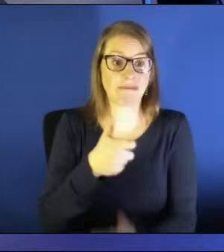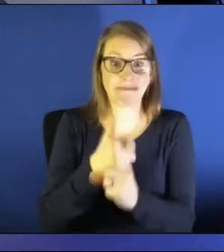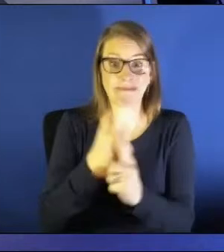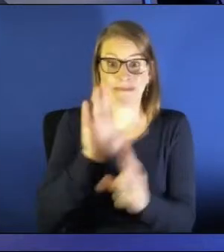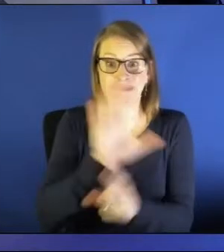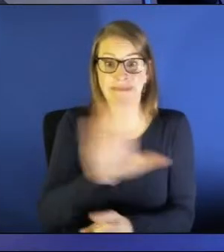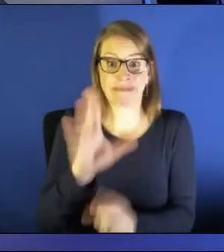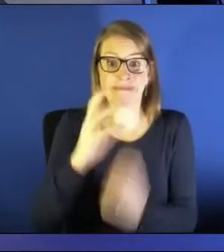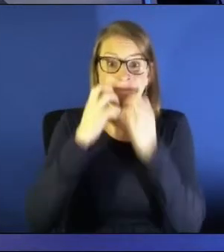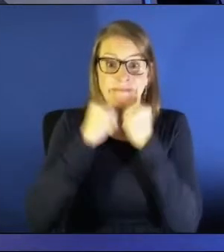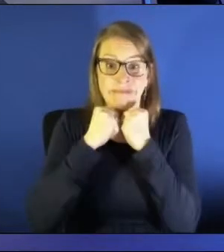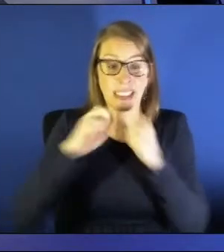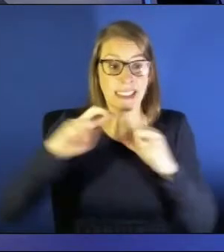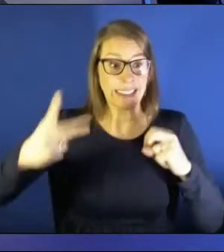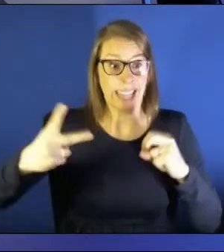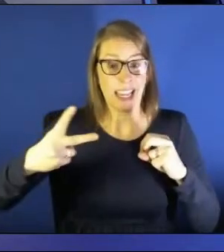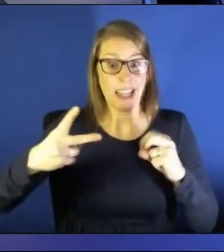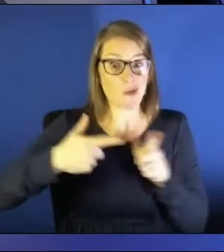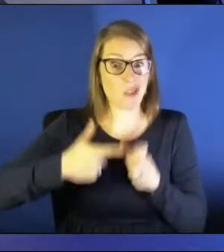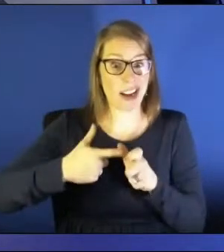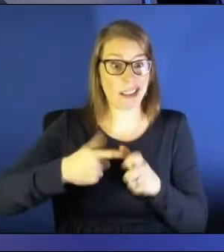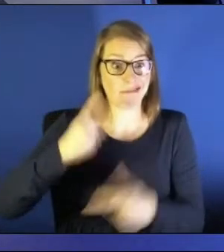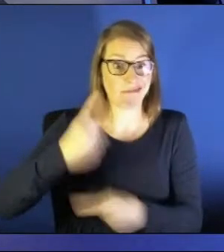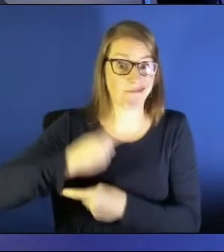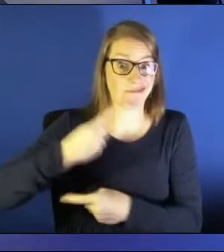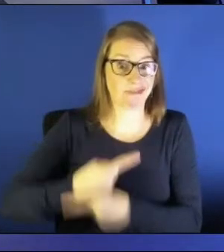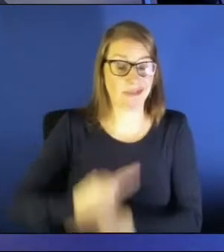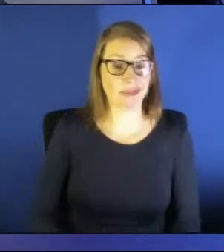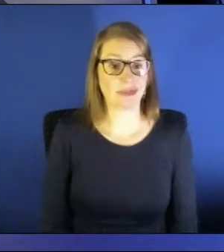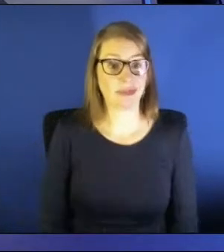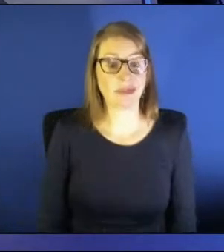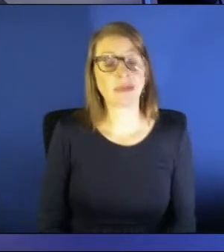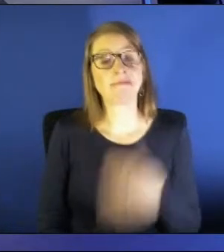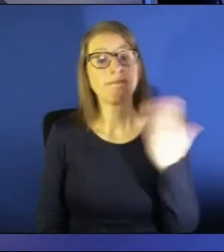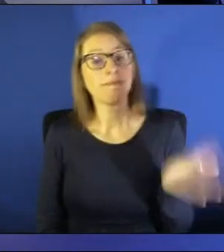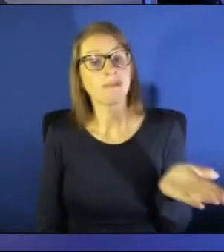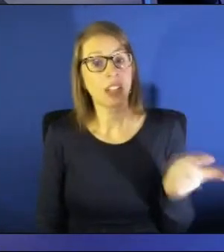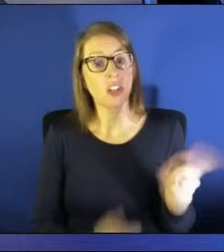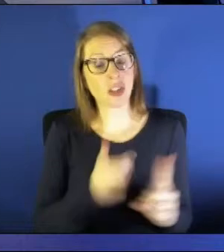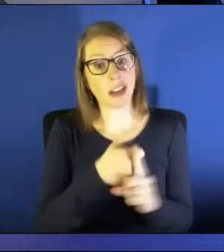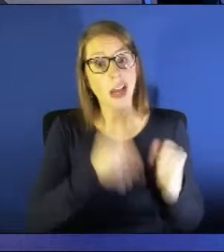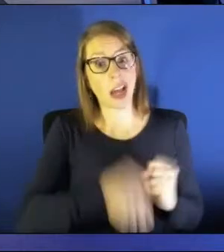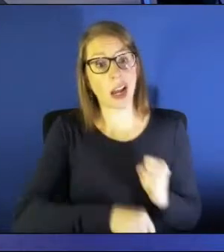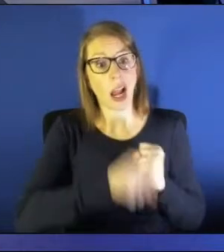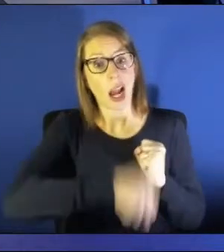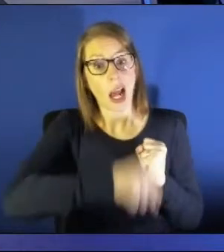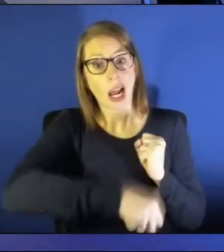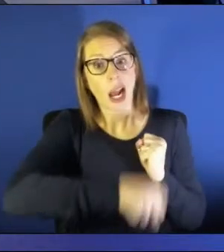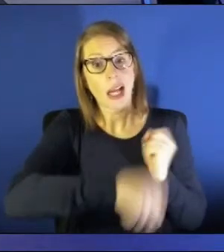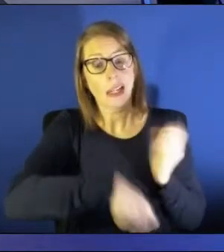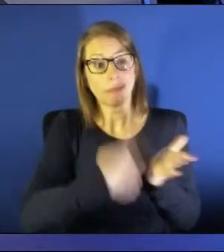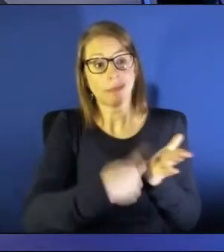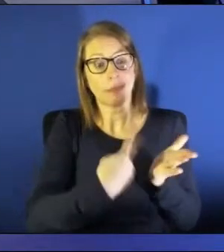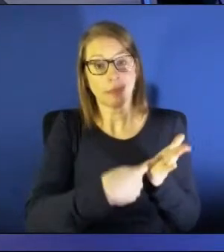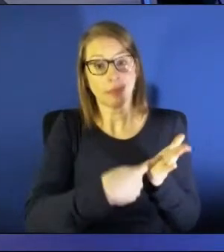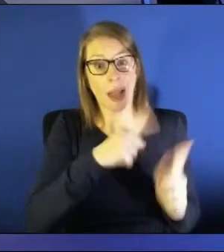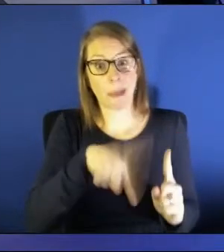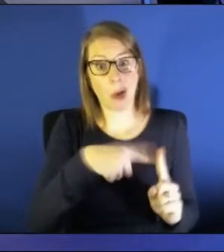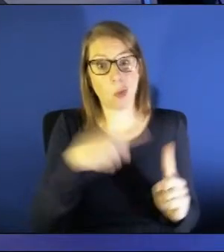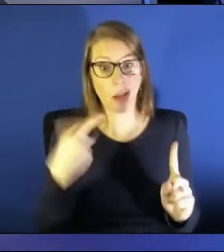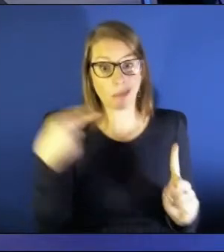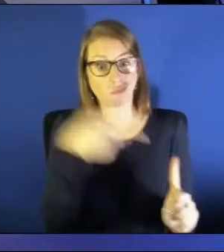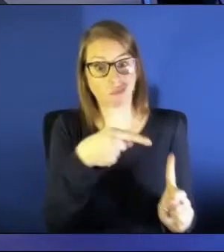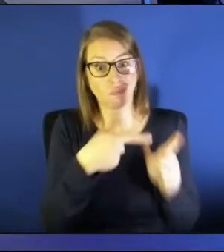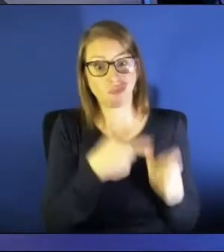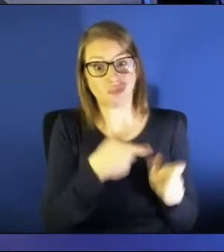be running, correct? Absolutely. Dr. Yedlinski, you said you could talk for hours about running. So, well, we're going to steal some of those moments from you